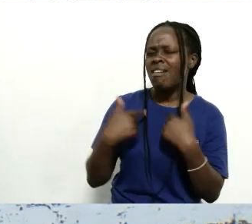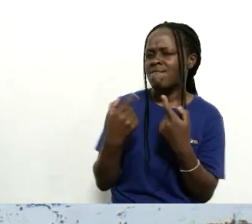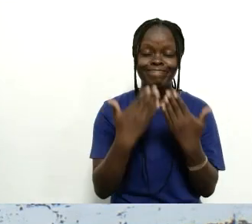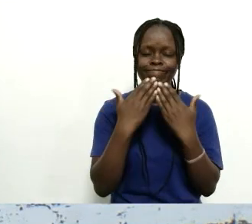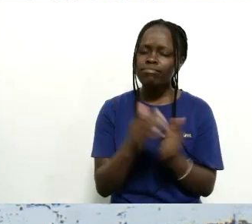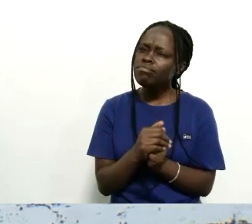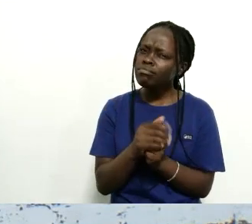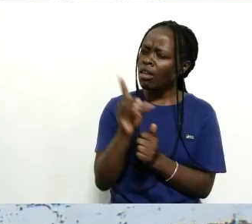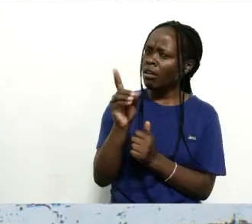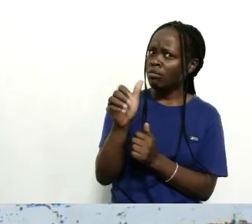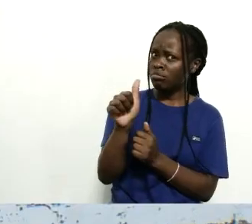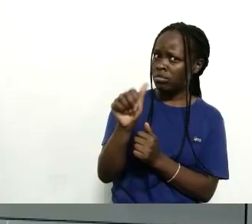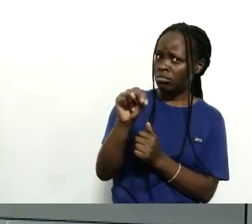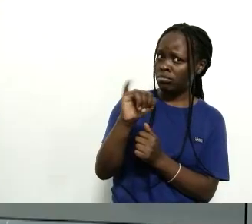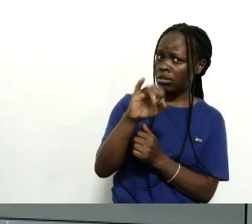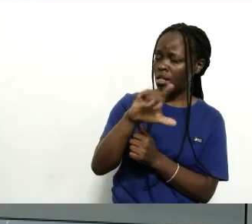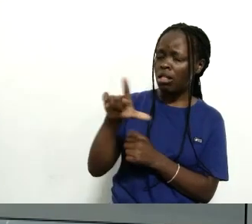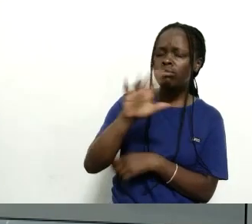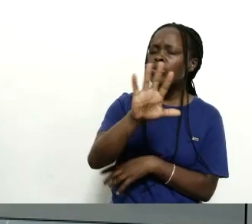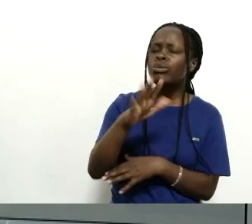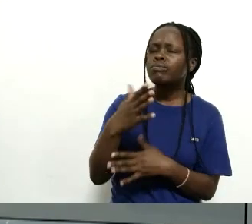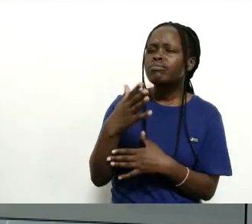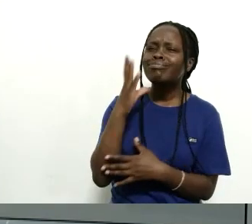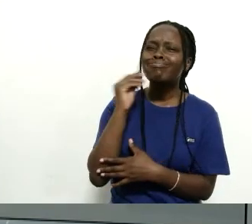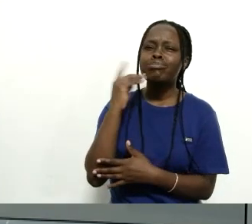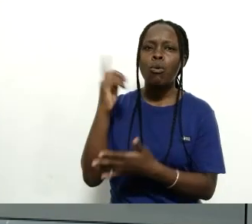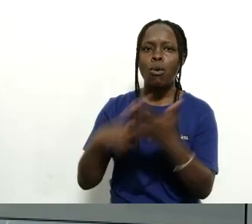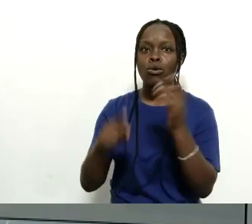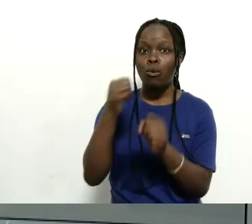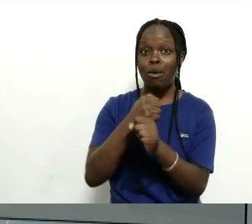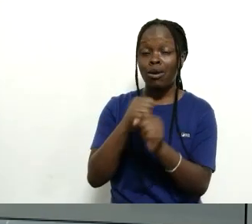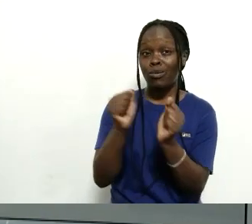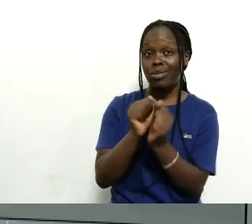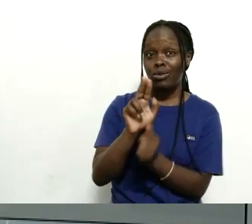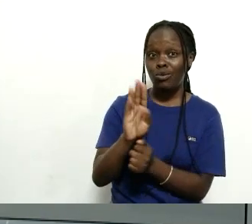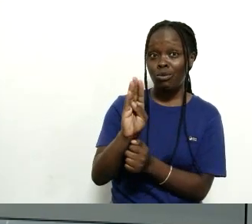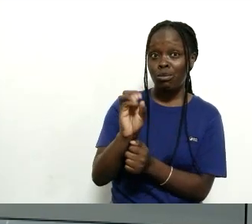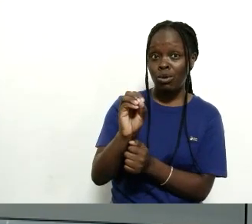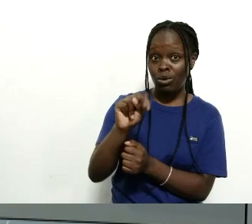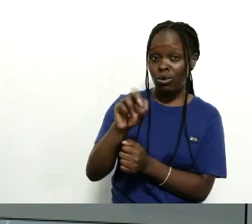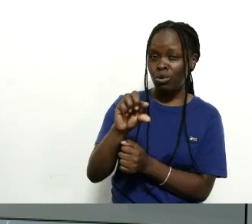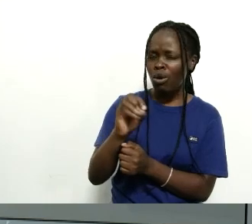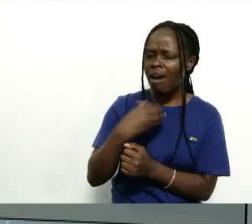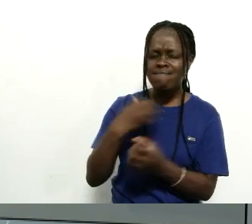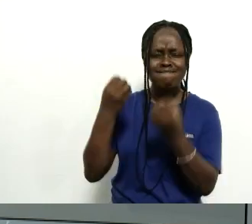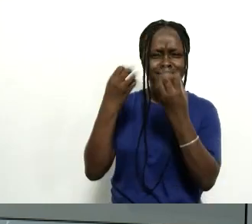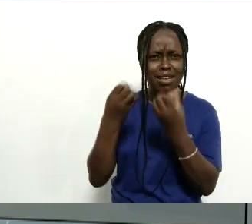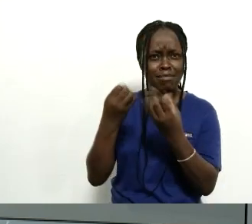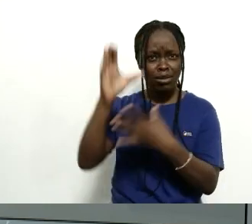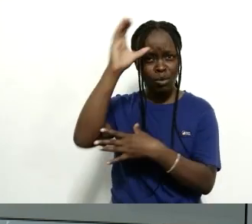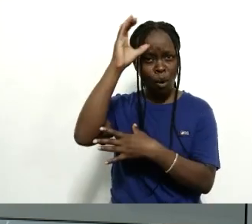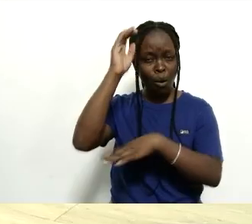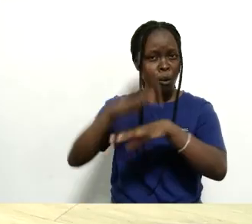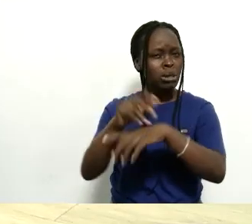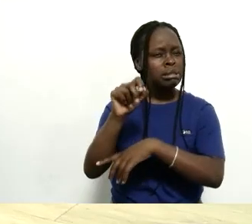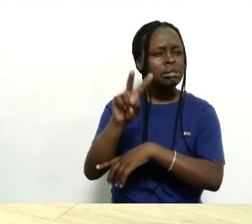there. Danielle, what about the Ubongo perspective, especially given the fact that your organization is so busy and able to produce a lot of